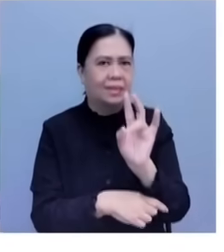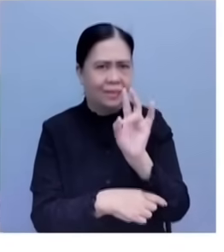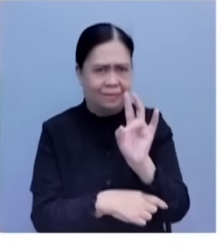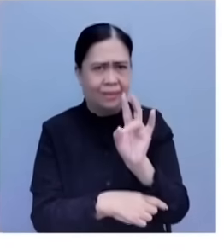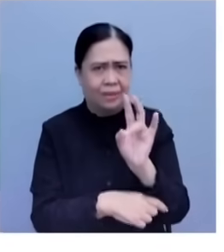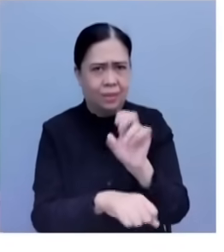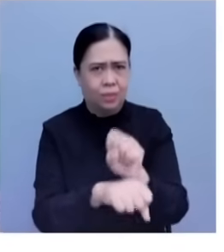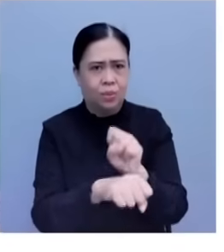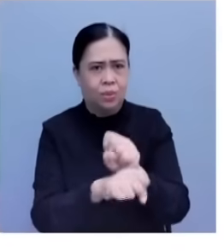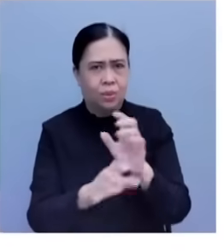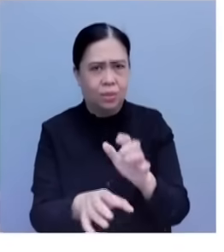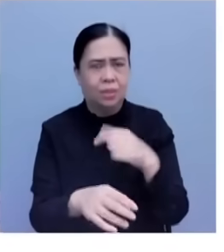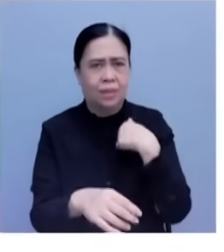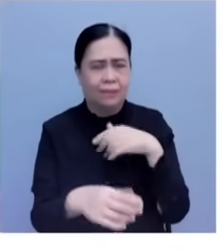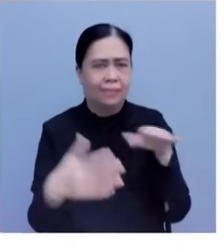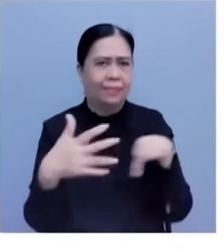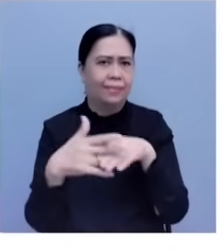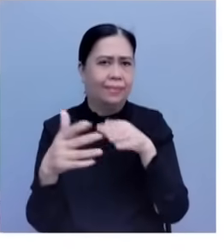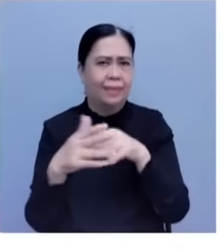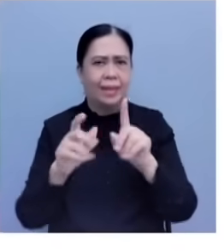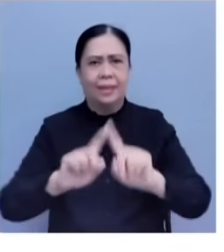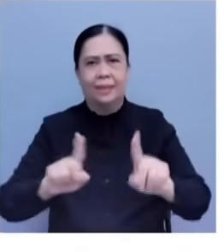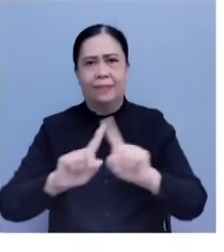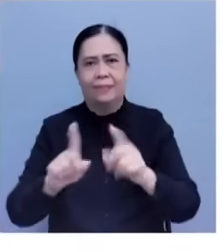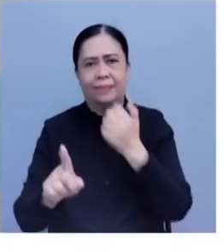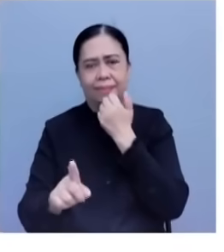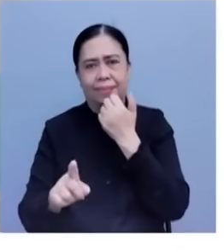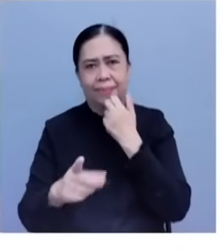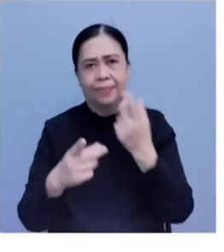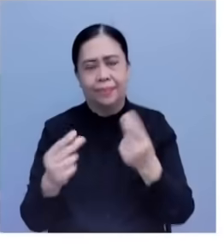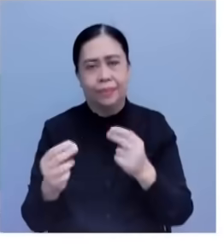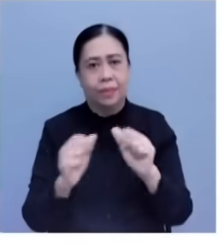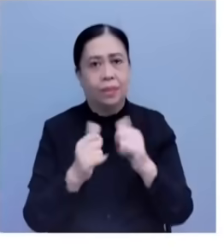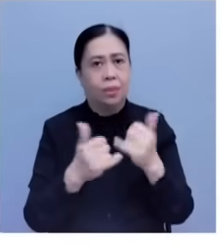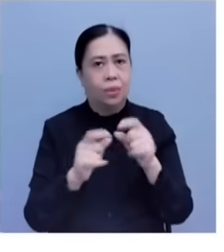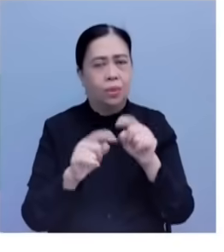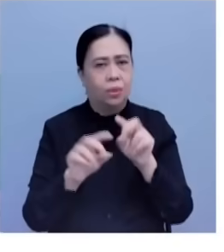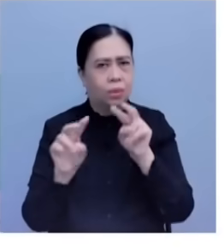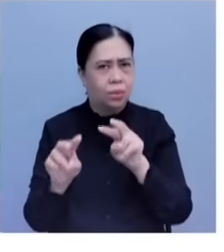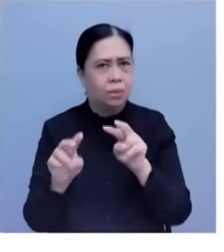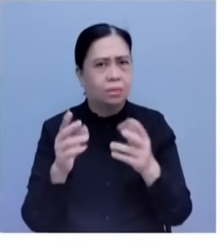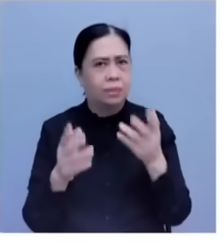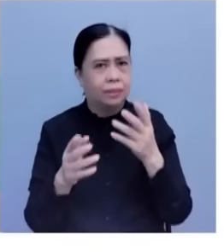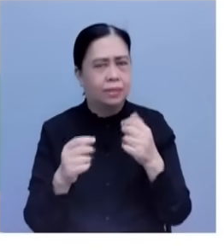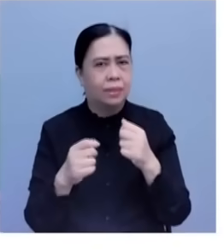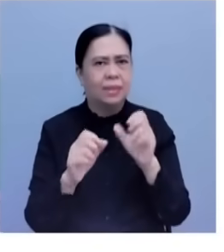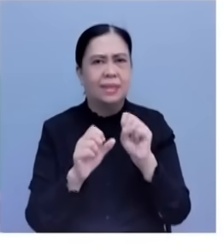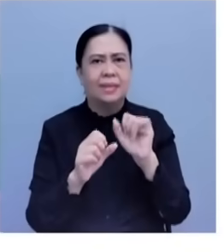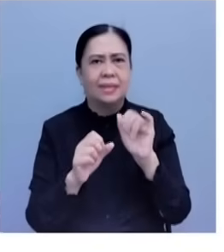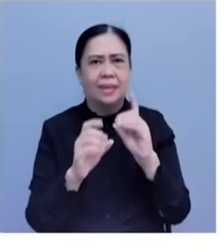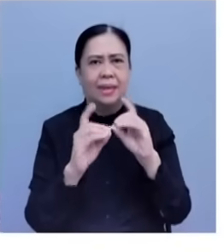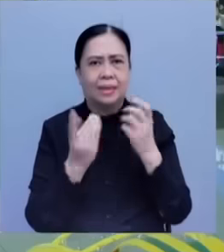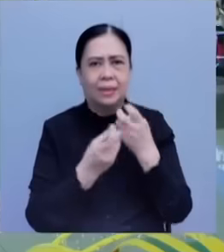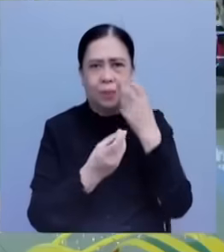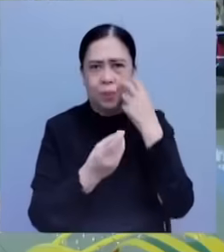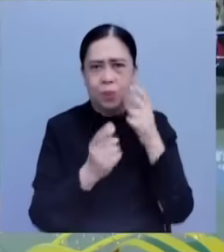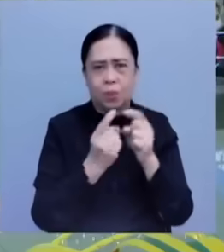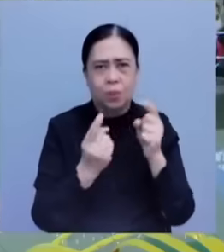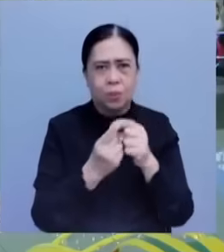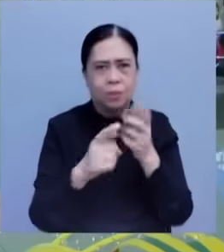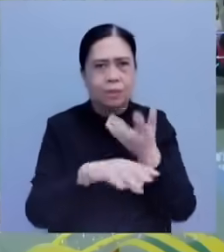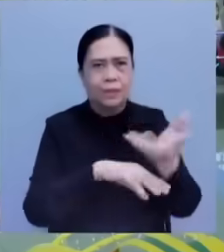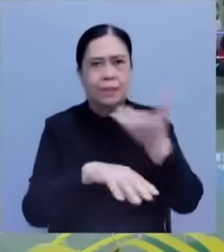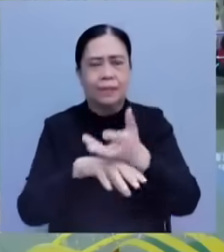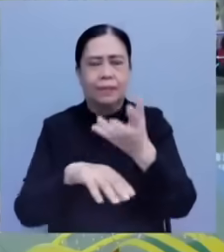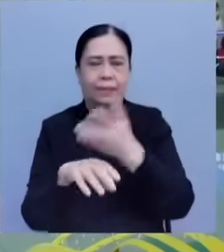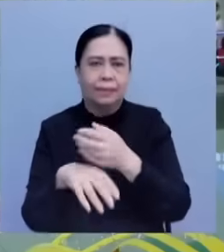personnel have been charged for various offenses. The agency also looking at a possible syndicate victimizing passengers at the Ninoy